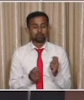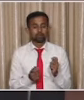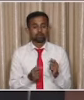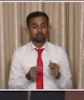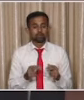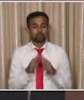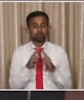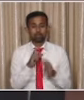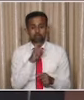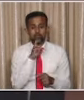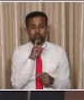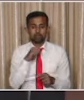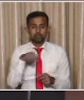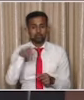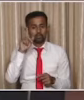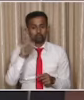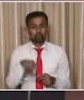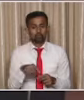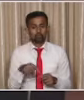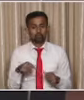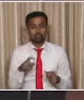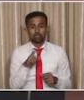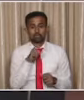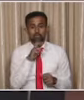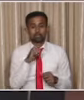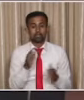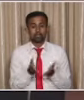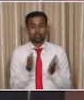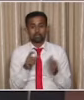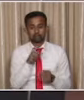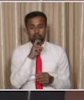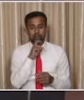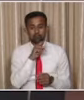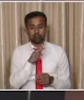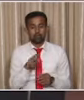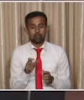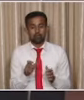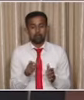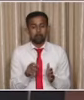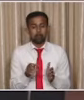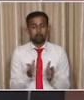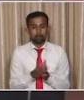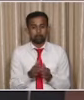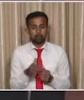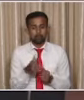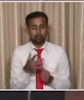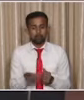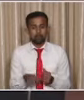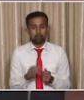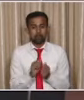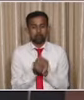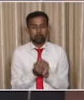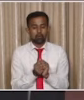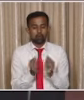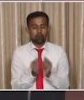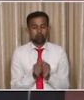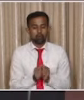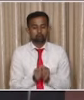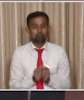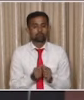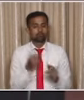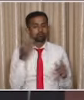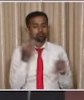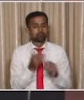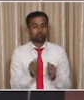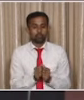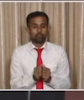the Indian Supreme Court appointed an interim committee to carry out the reforms. Interim committee. So my